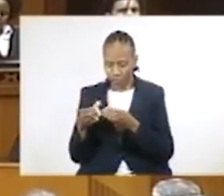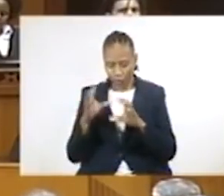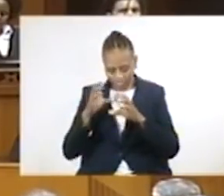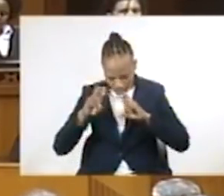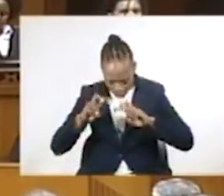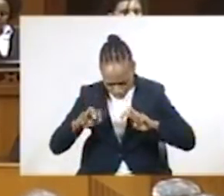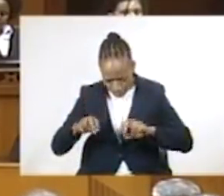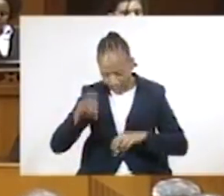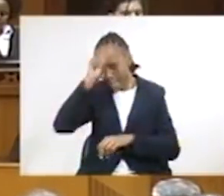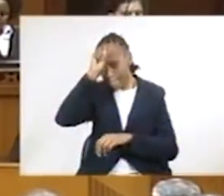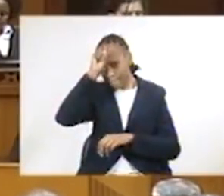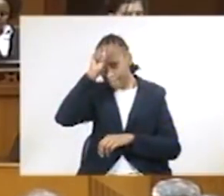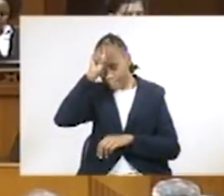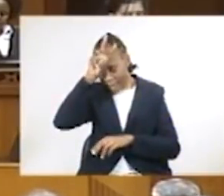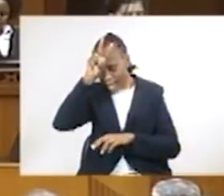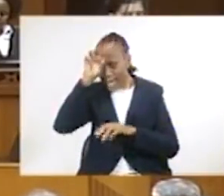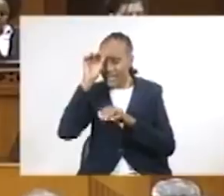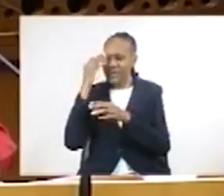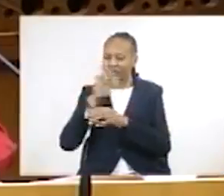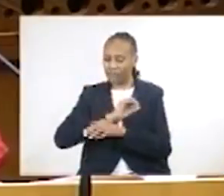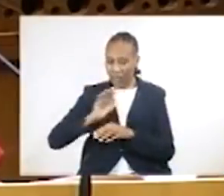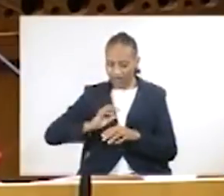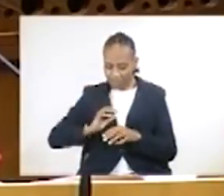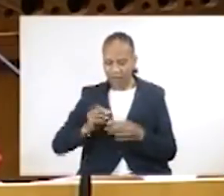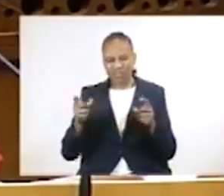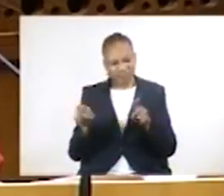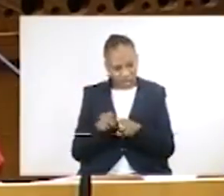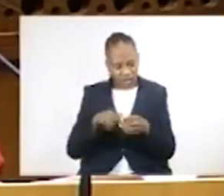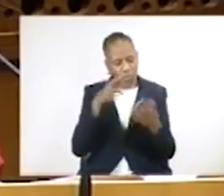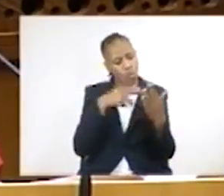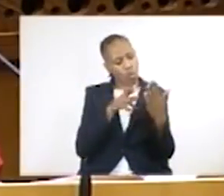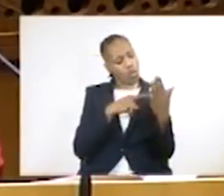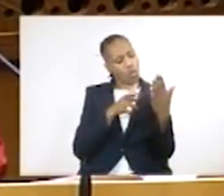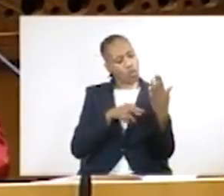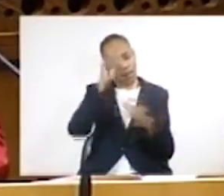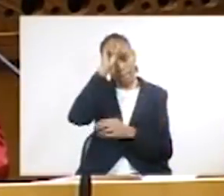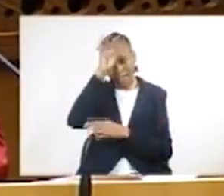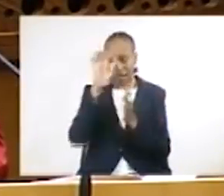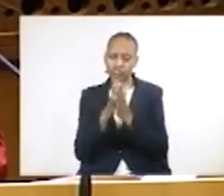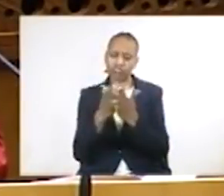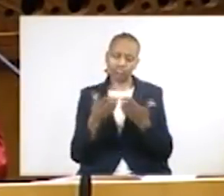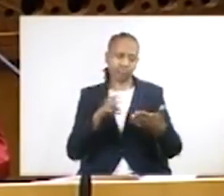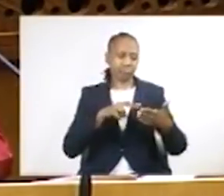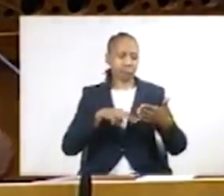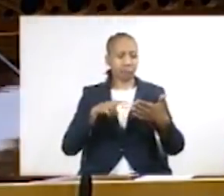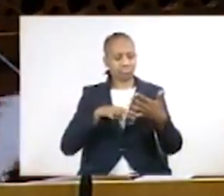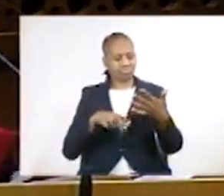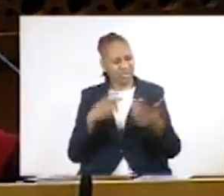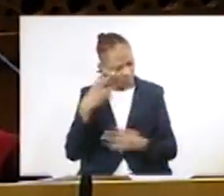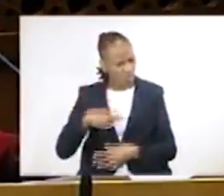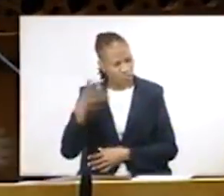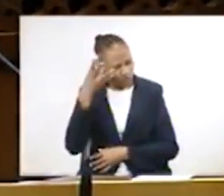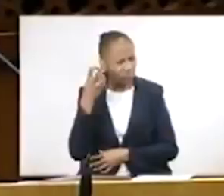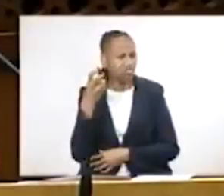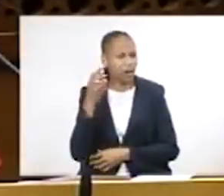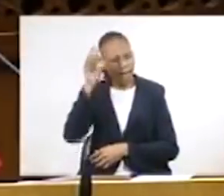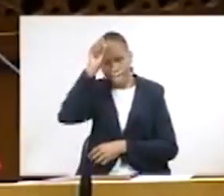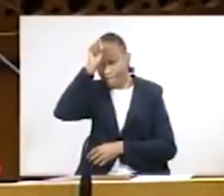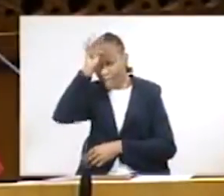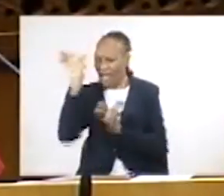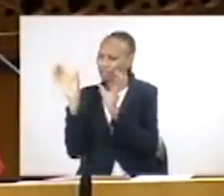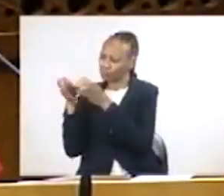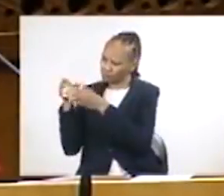tomorrow. You may continue, Ntate Malema. We call him for parliamentary commission